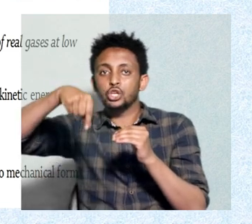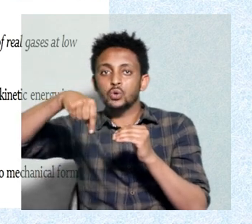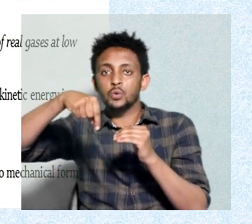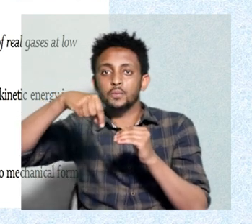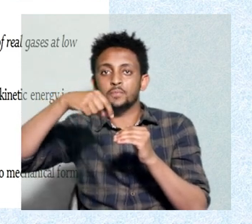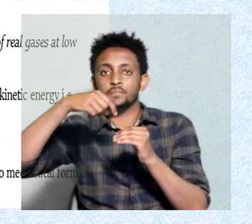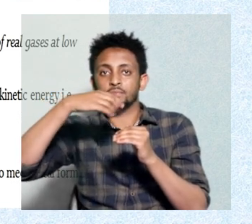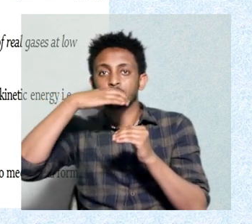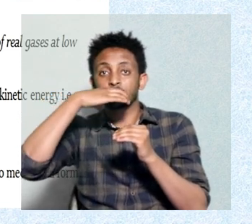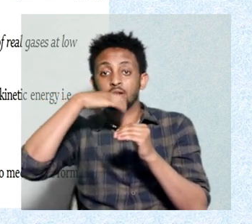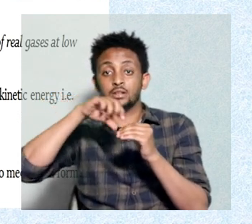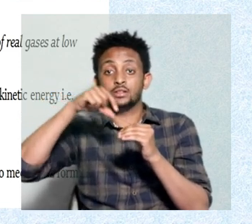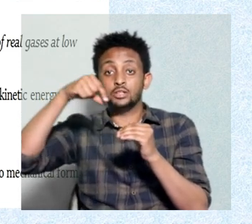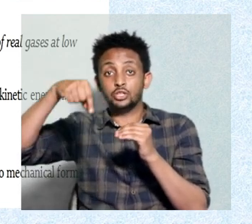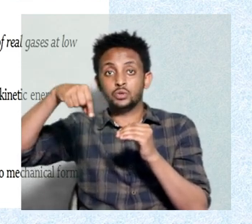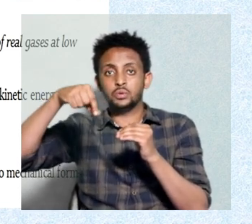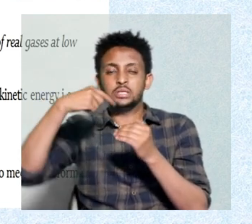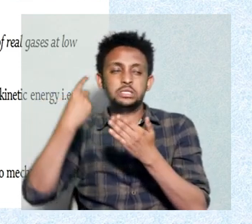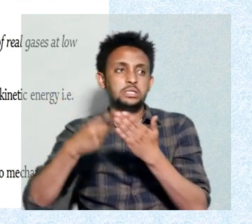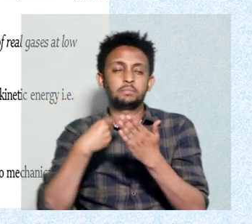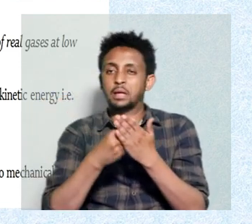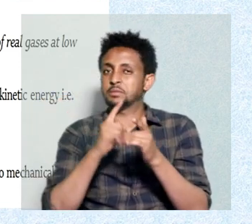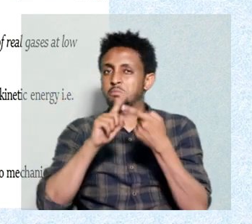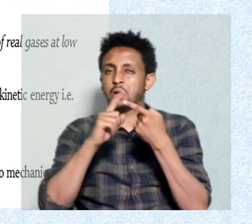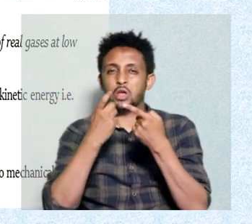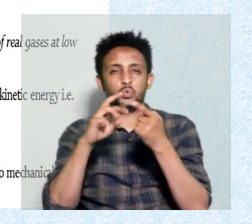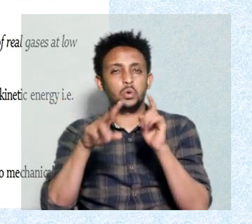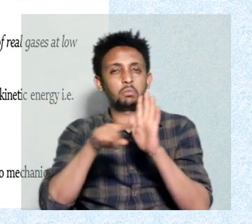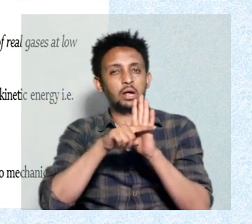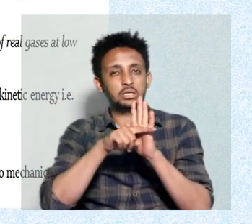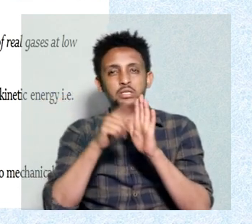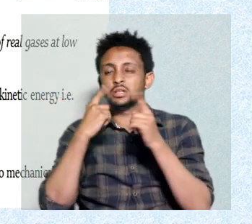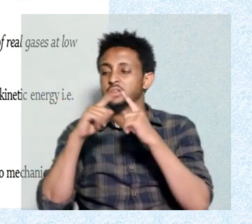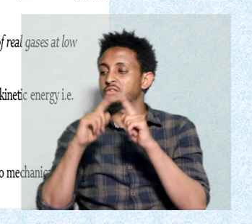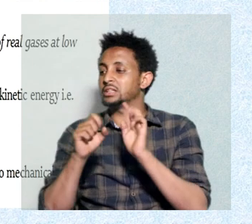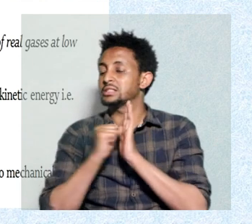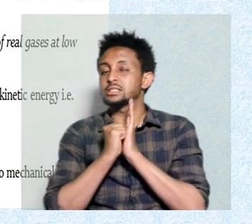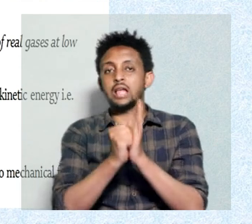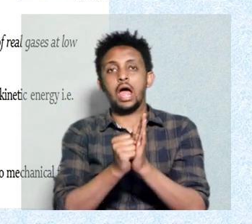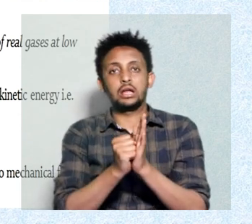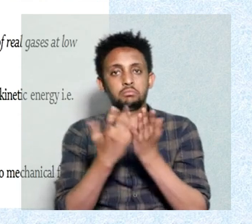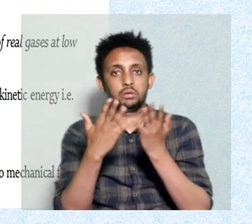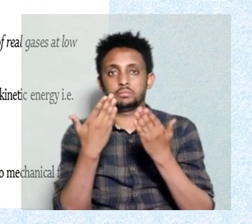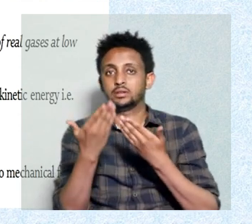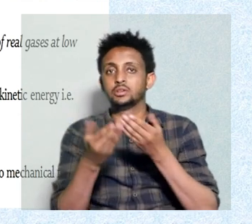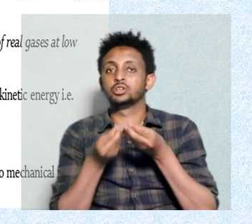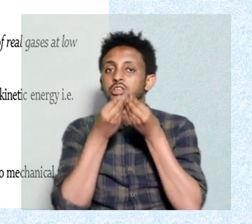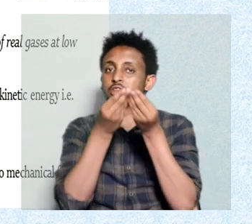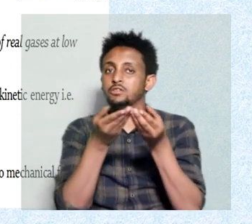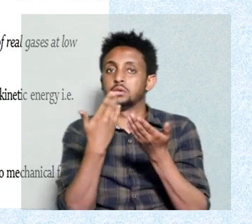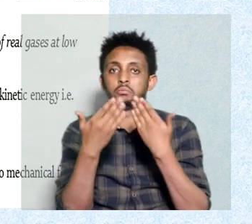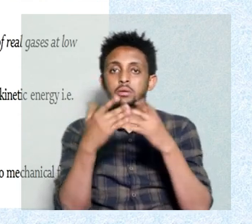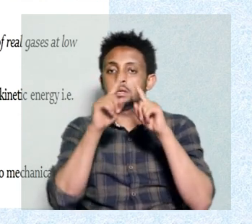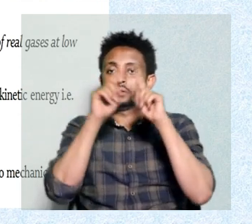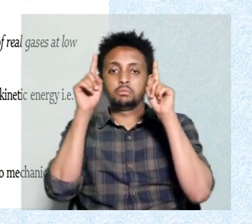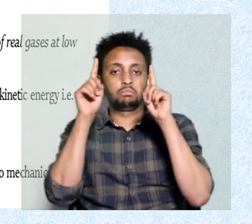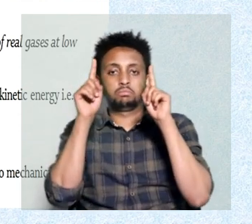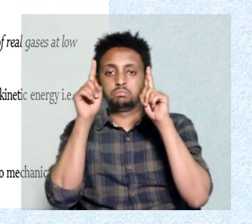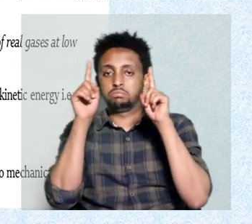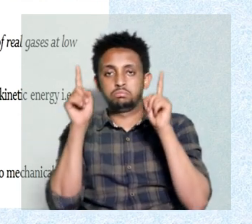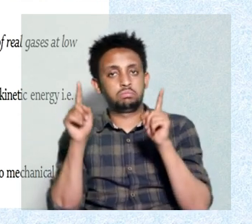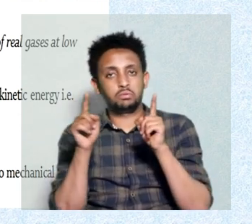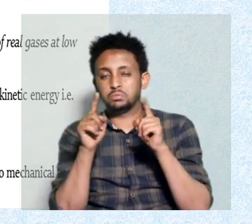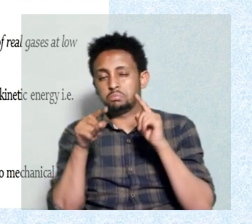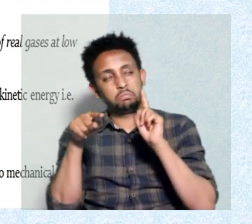heat is symbolized as Q, sometimes plus or minus. There are different sign conventions, actually. There might be books which strictly